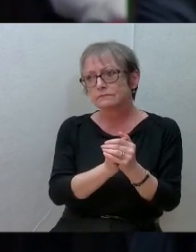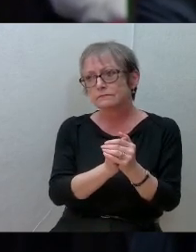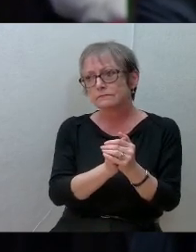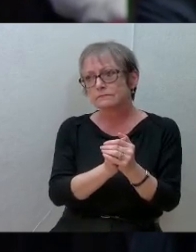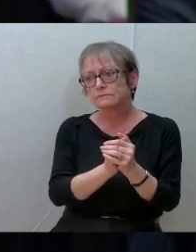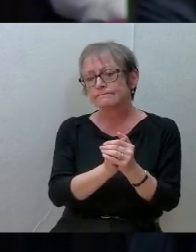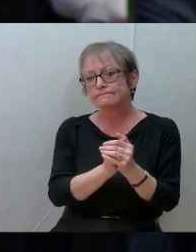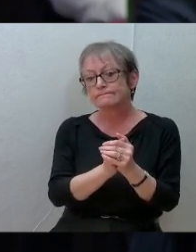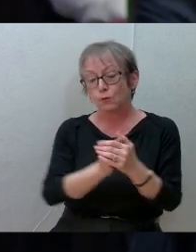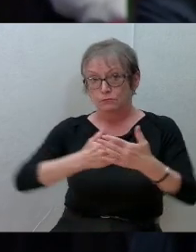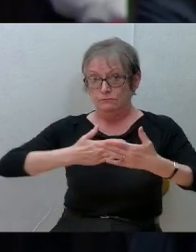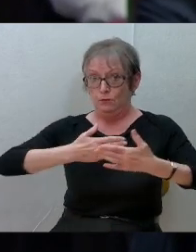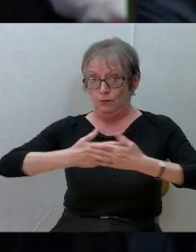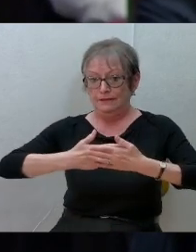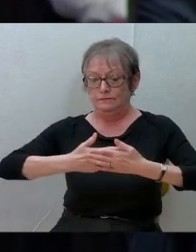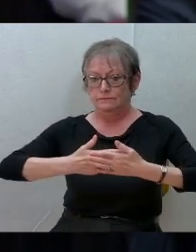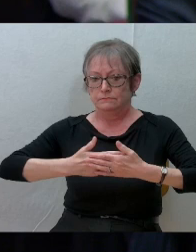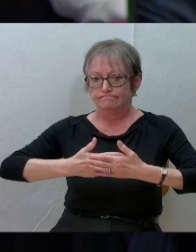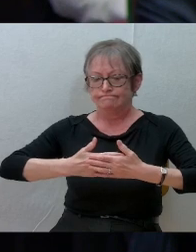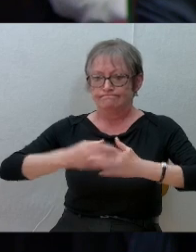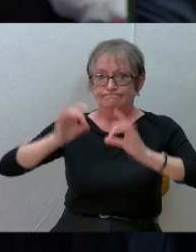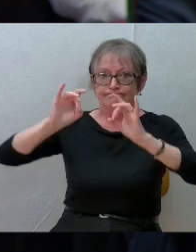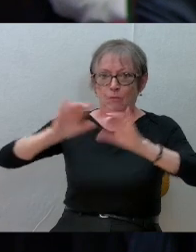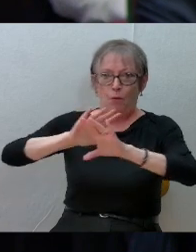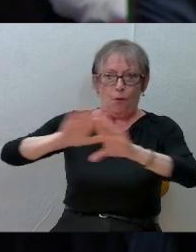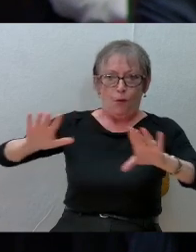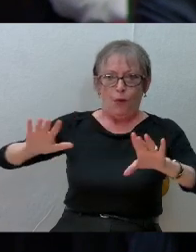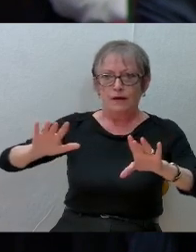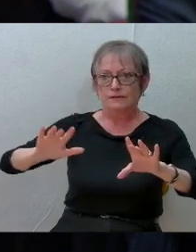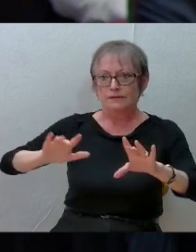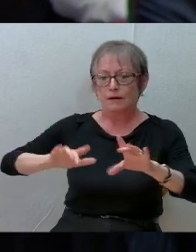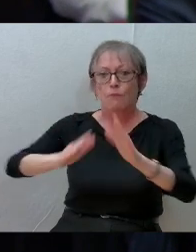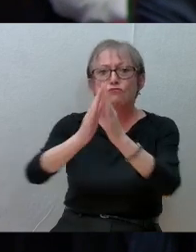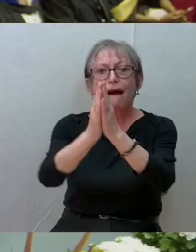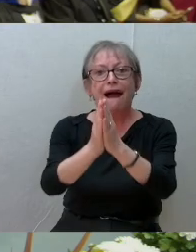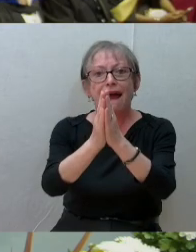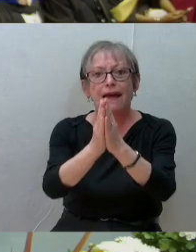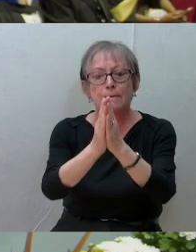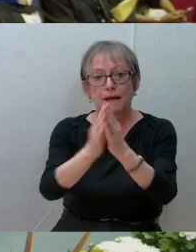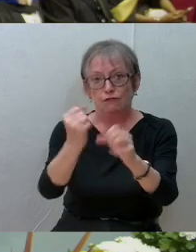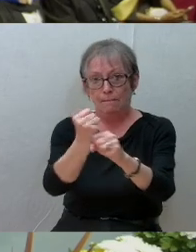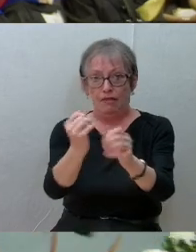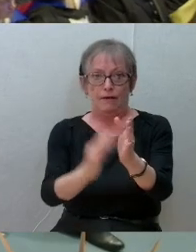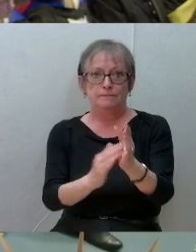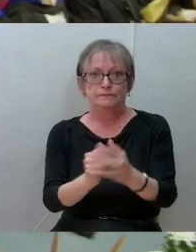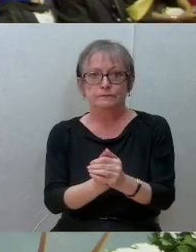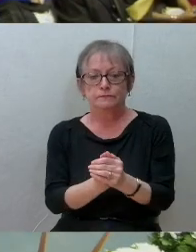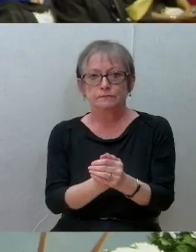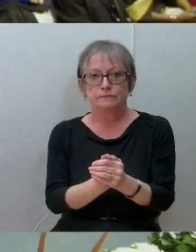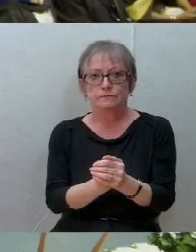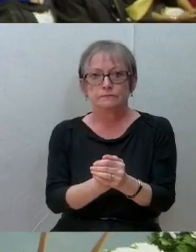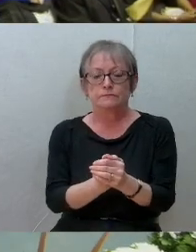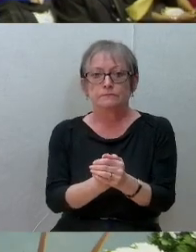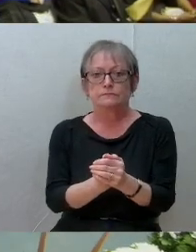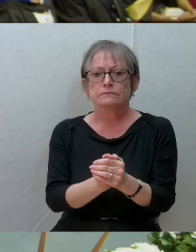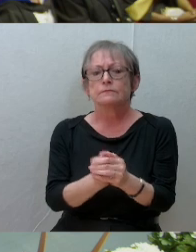in closing, I want to leave you all with that prayer of my grandmother, which is also a prayer